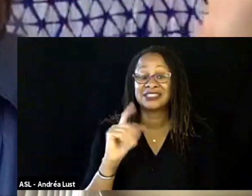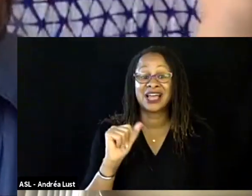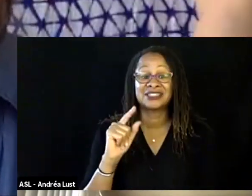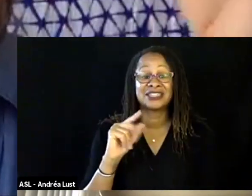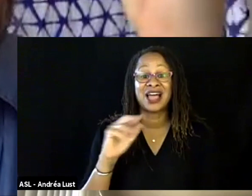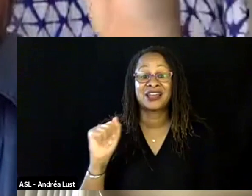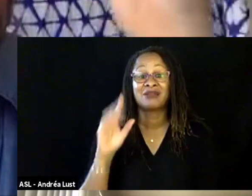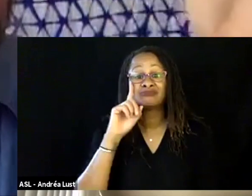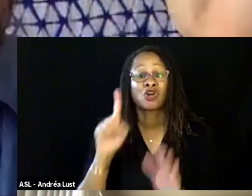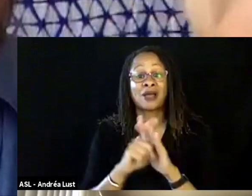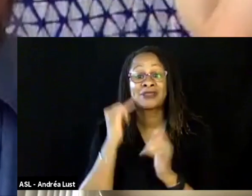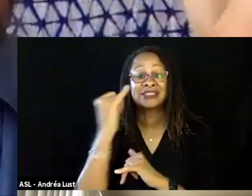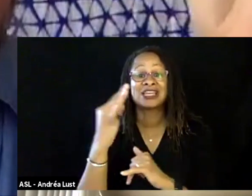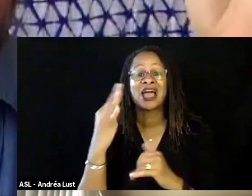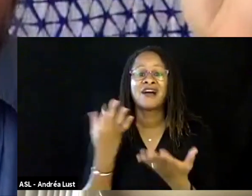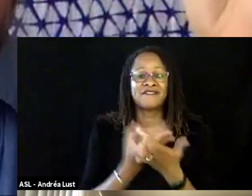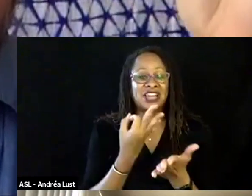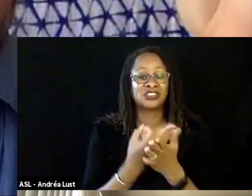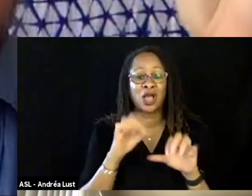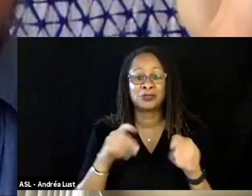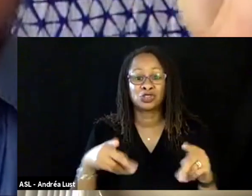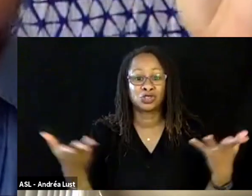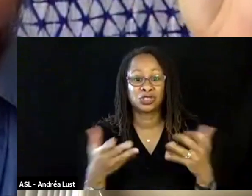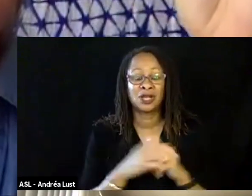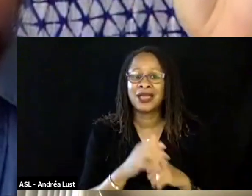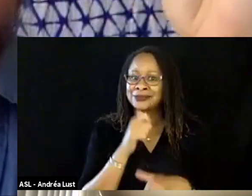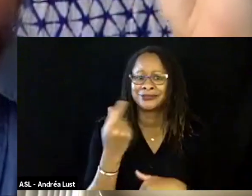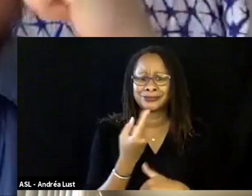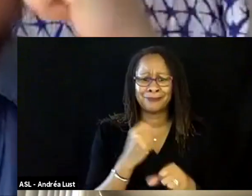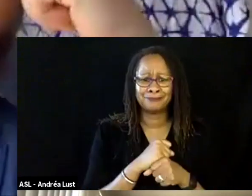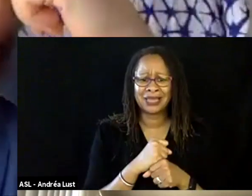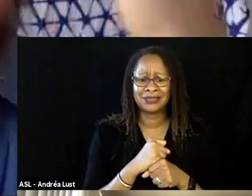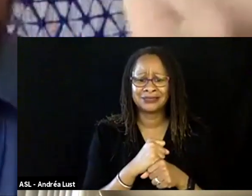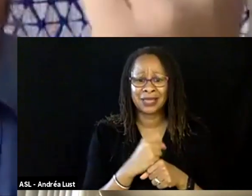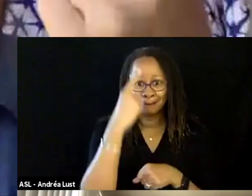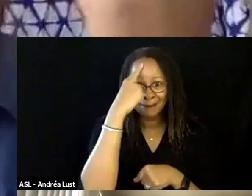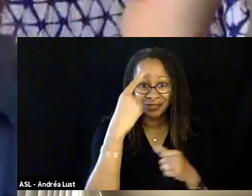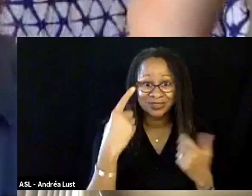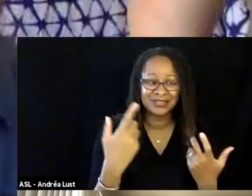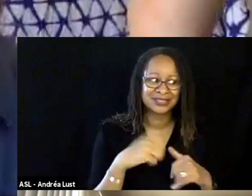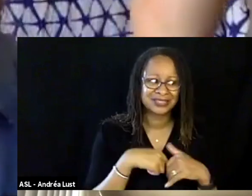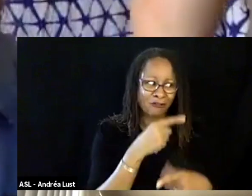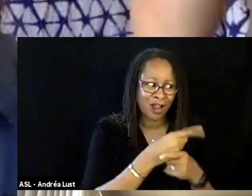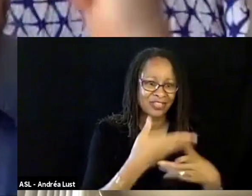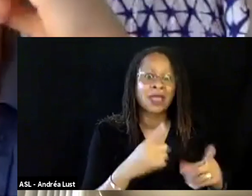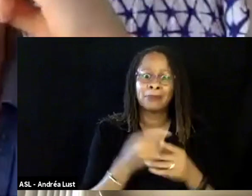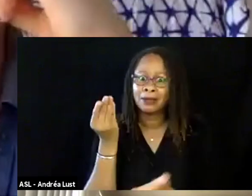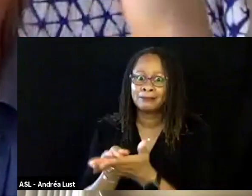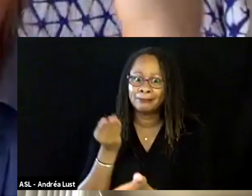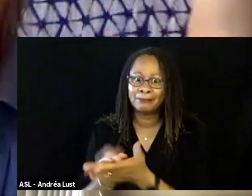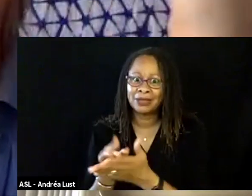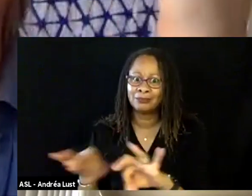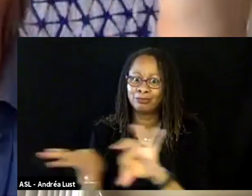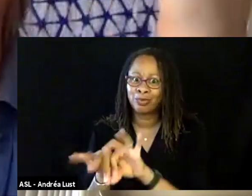this idea of the financial opportunities here, right? Like, it doesn't just make mental sense, it makes money sense too, right? And